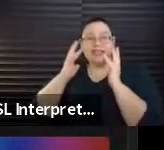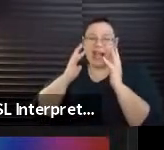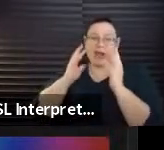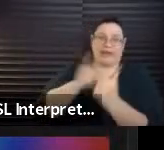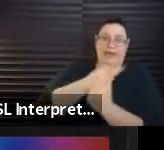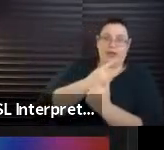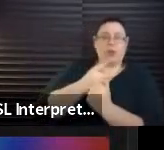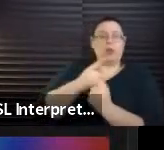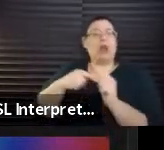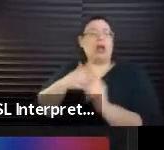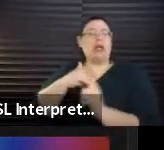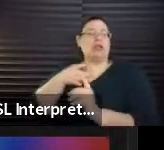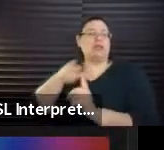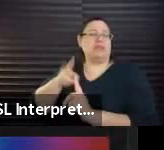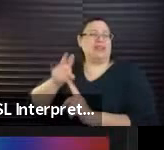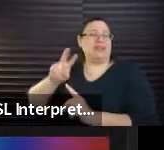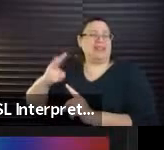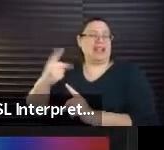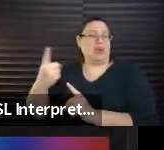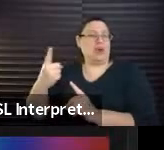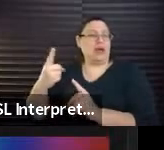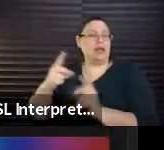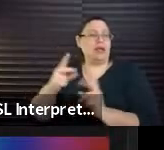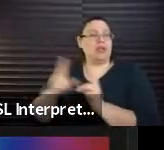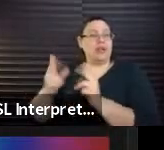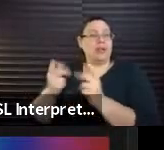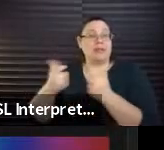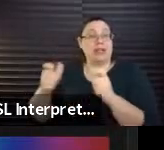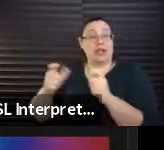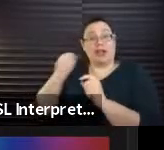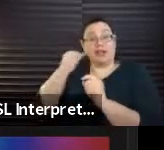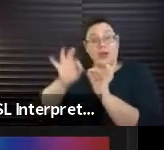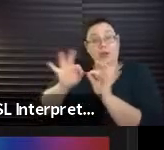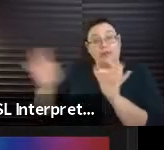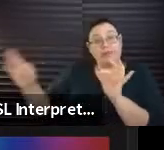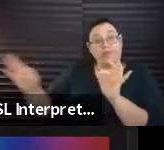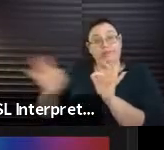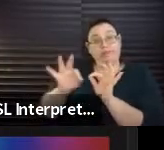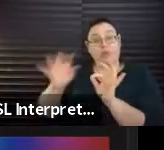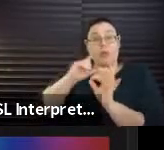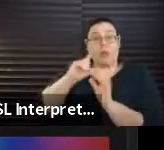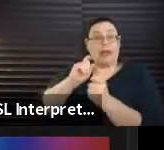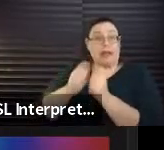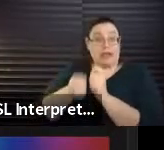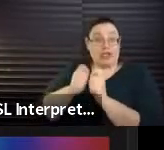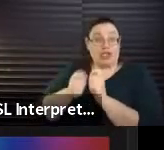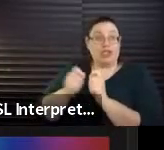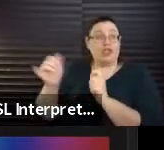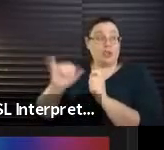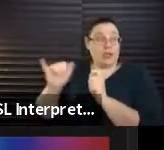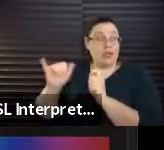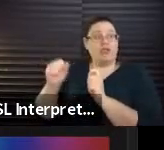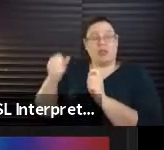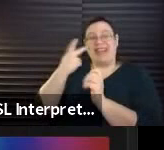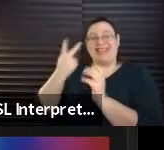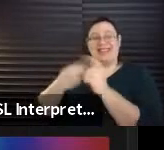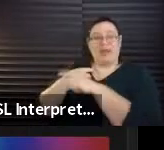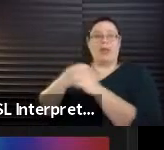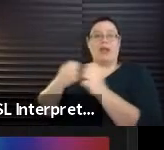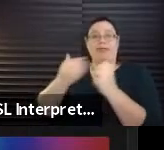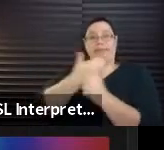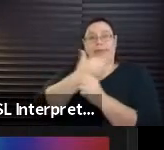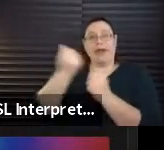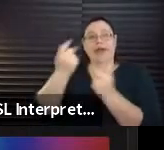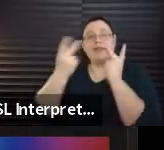here. You can also make your clips bigger by dragging this slider if you want to, and we'll do that as well. So now you can see we have a much better